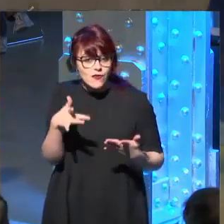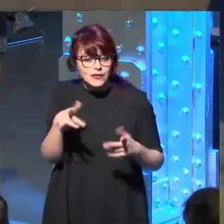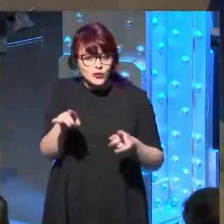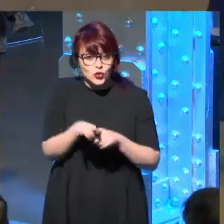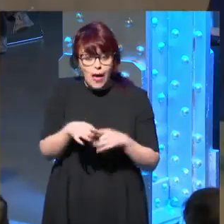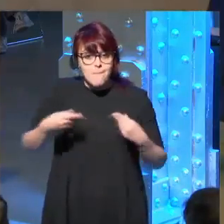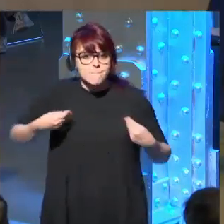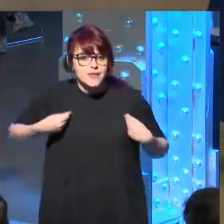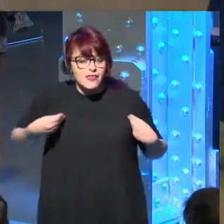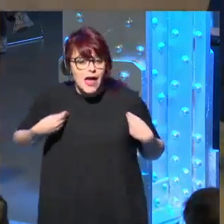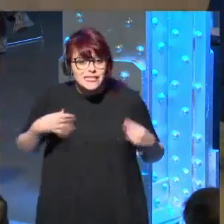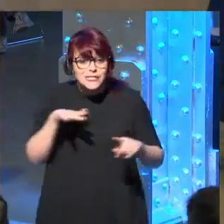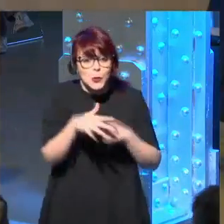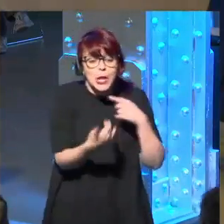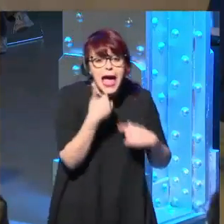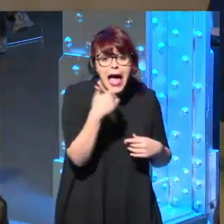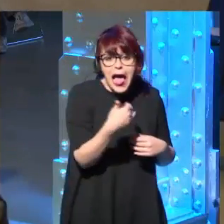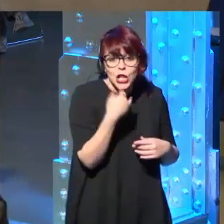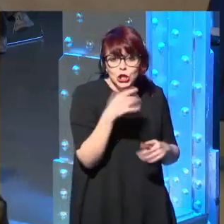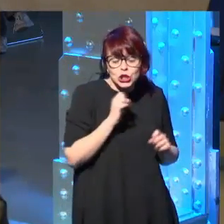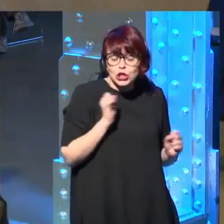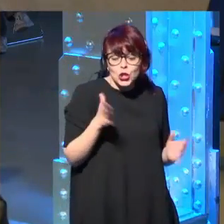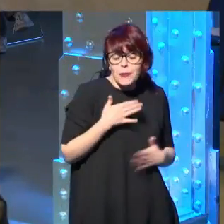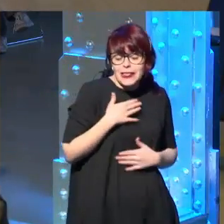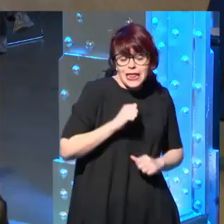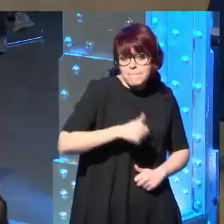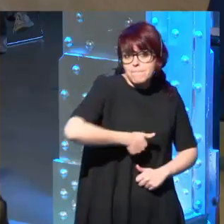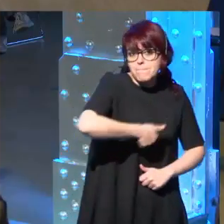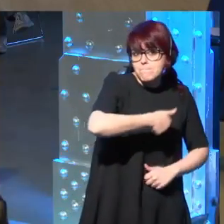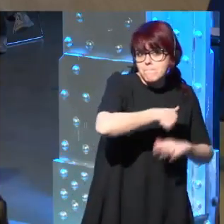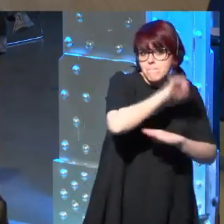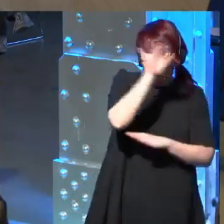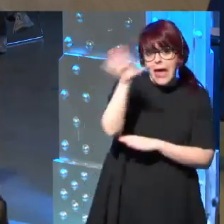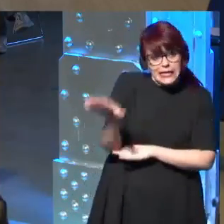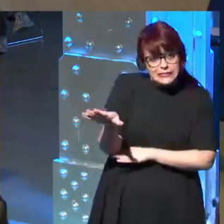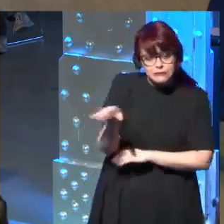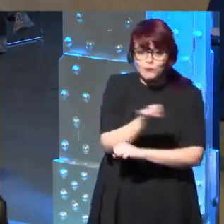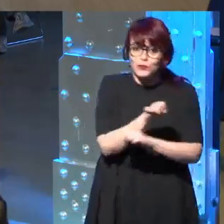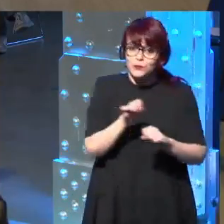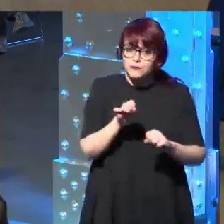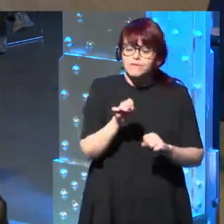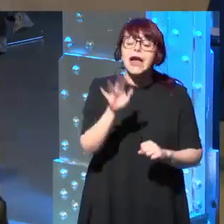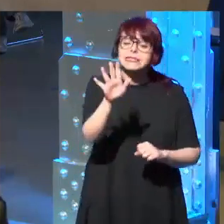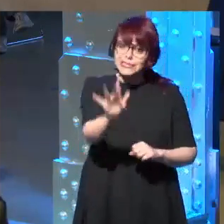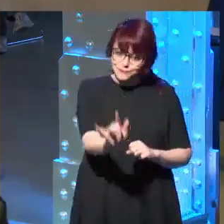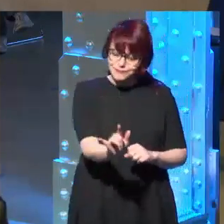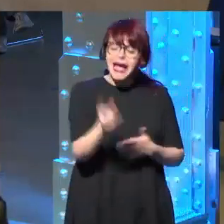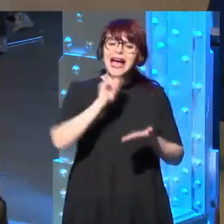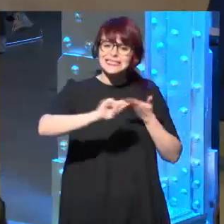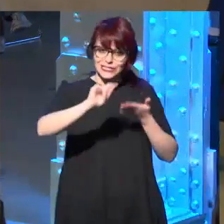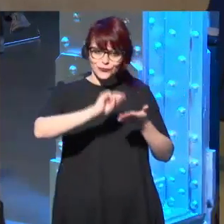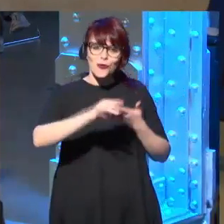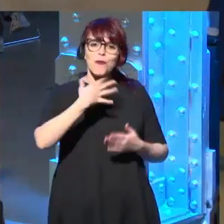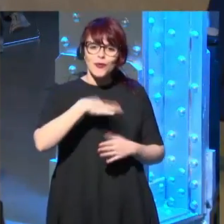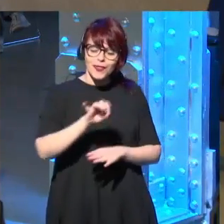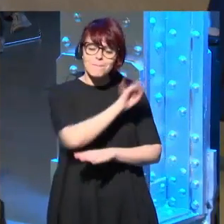as life itself. Except writing. Except writing. Yes,